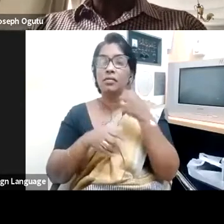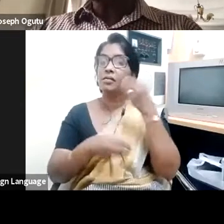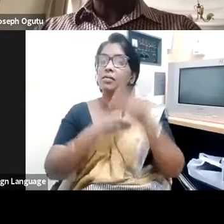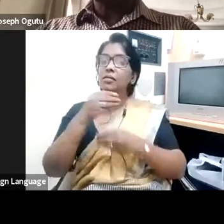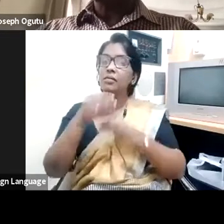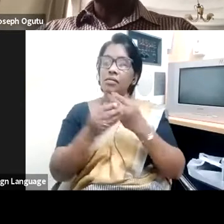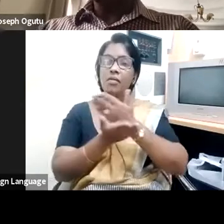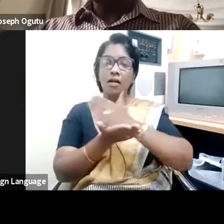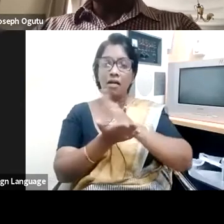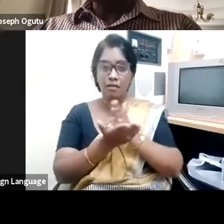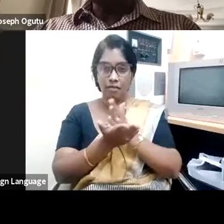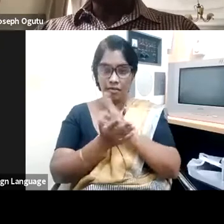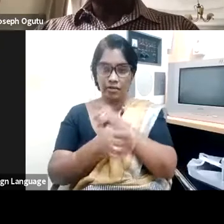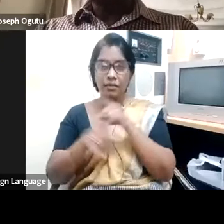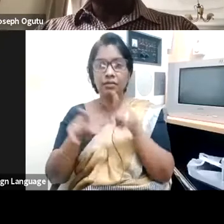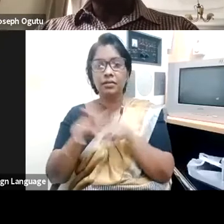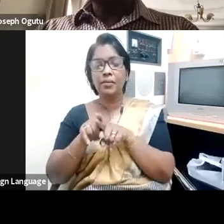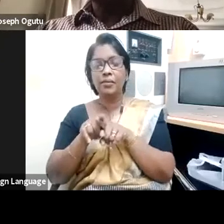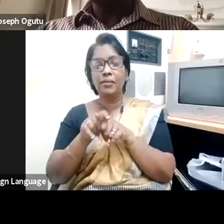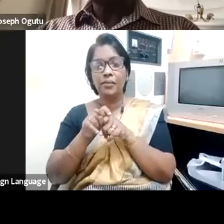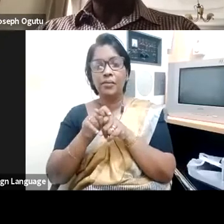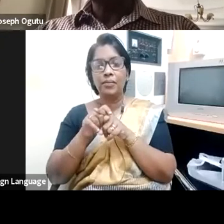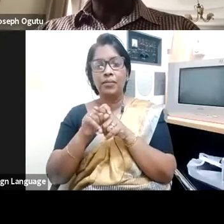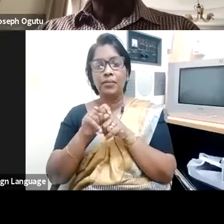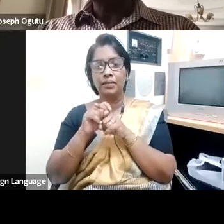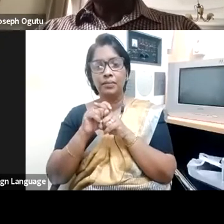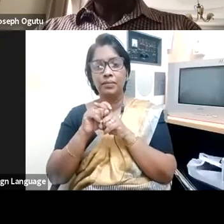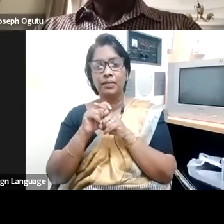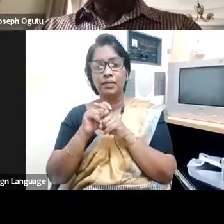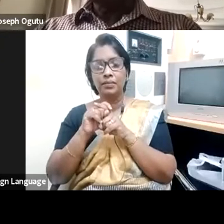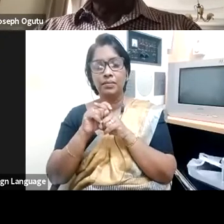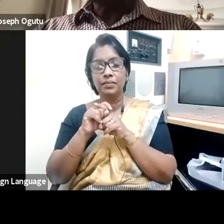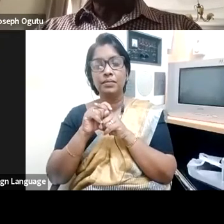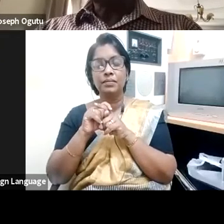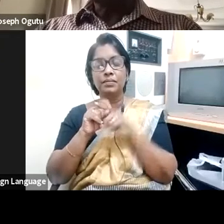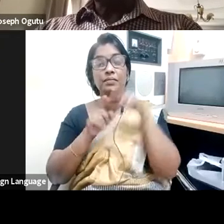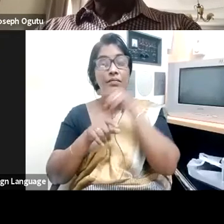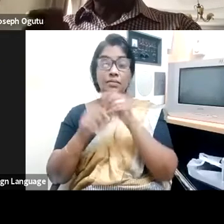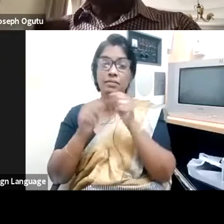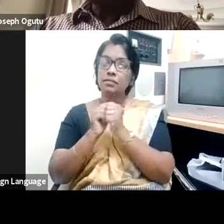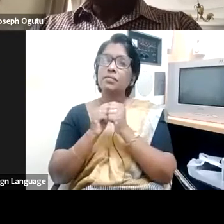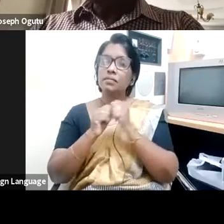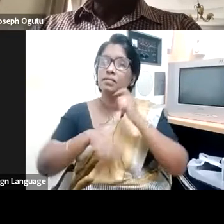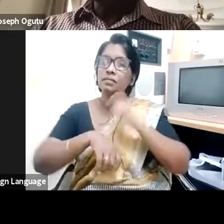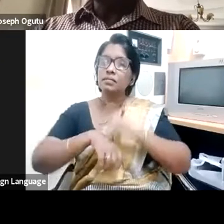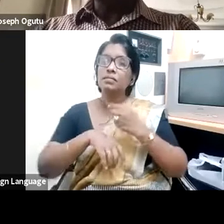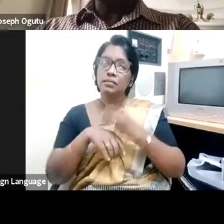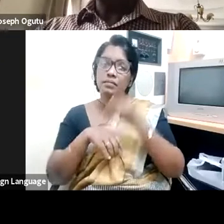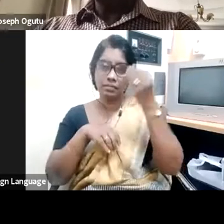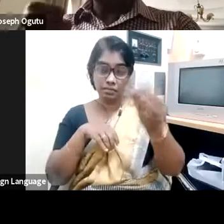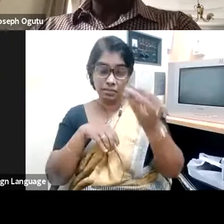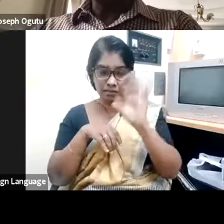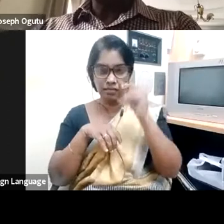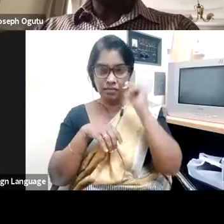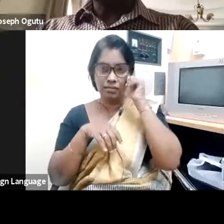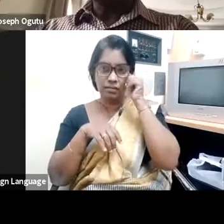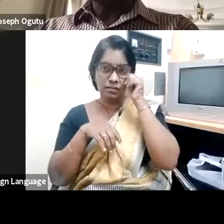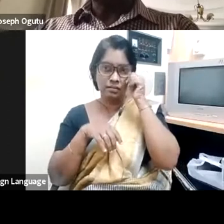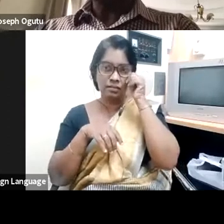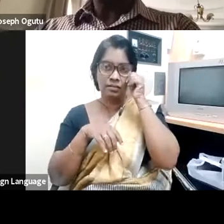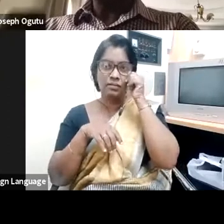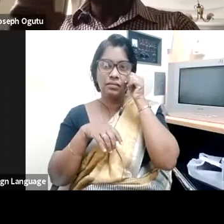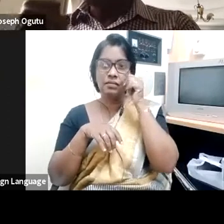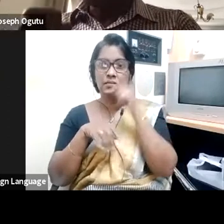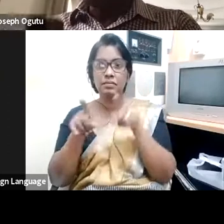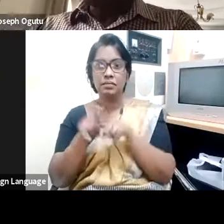fail fast. And, it's almost like a cliche, fail fast, but it is so true. Because if you come hard on them and you don't tolerate